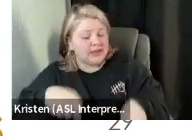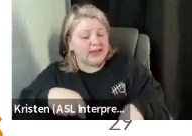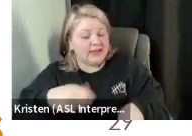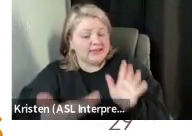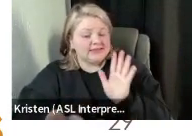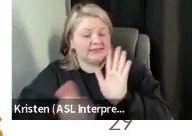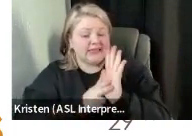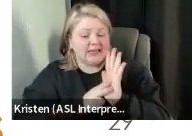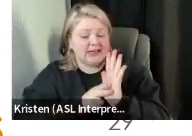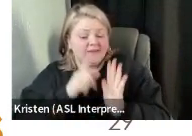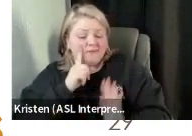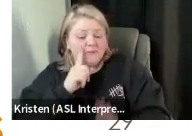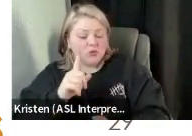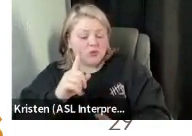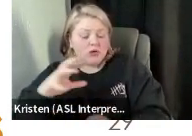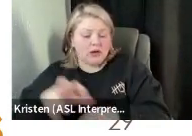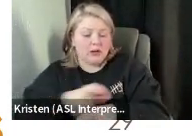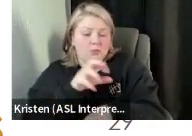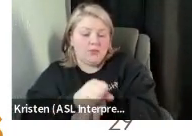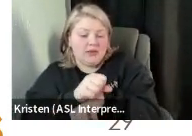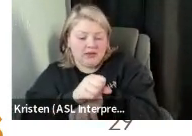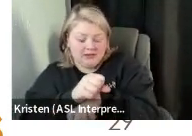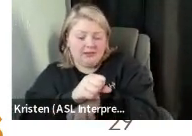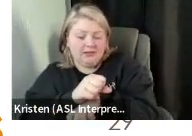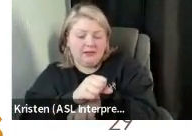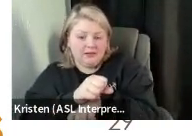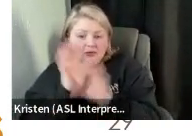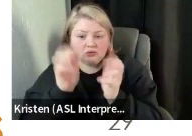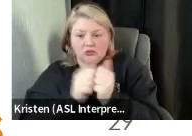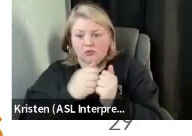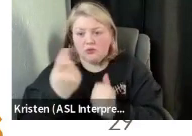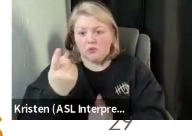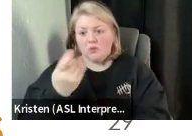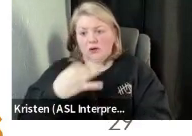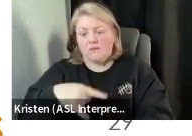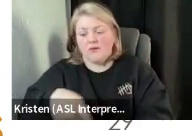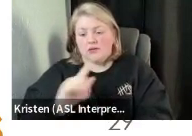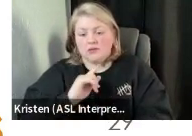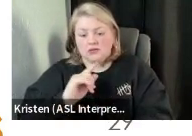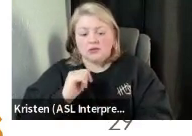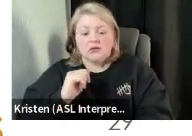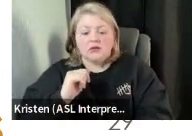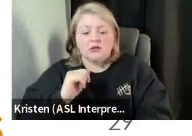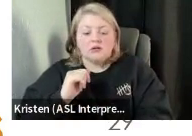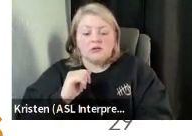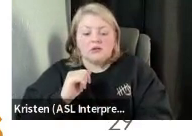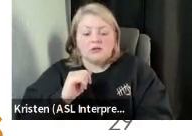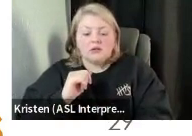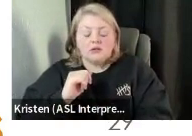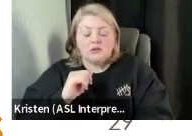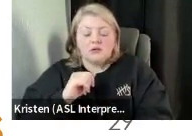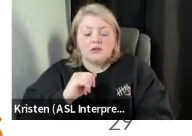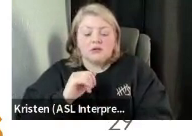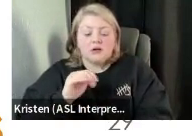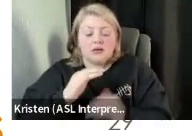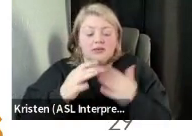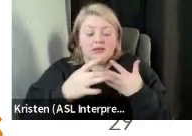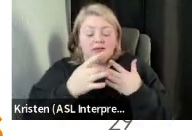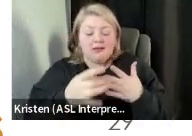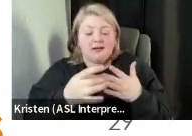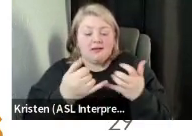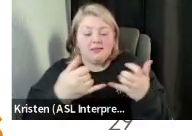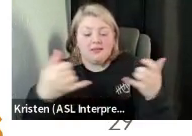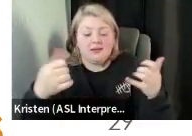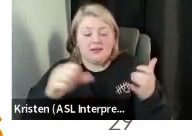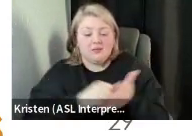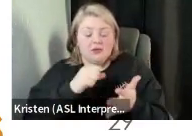sign up for an appointment to talk with one of us. On our guidelines page, you'll see the